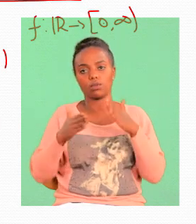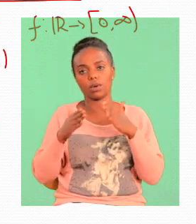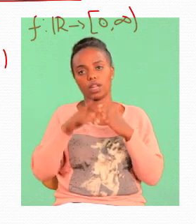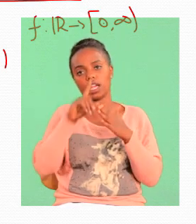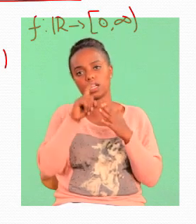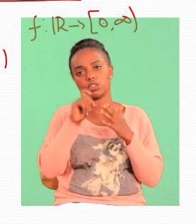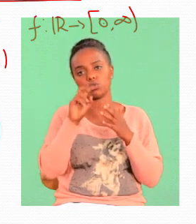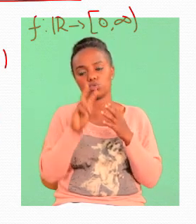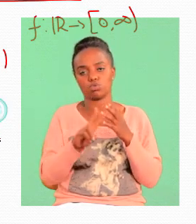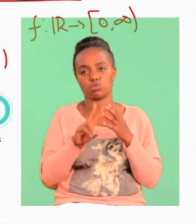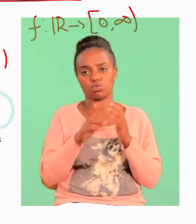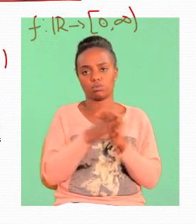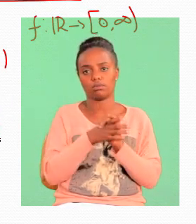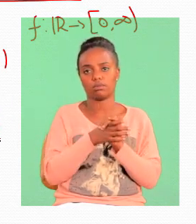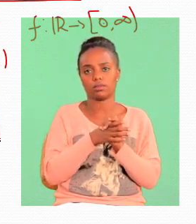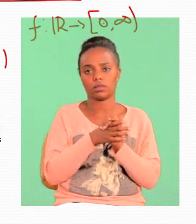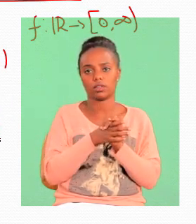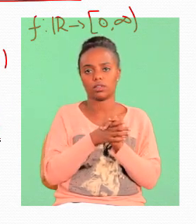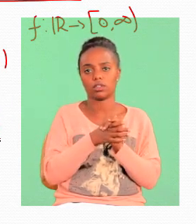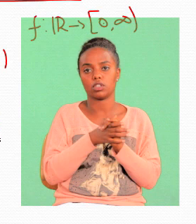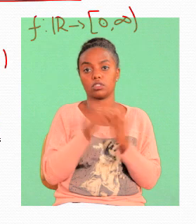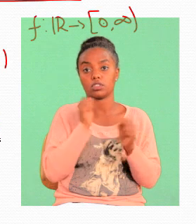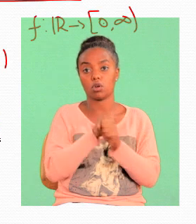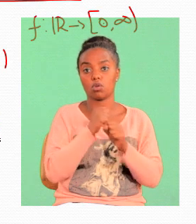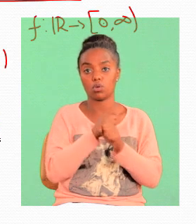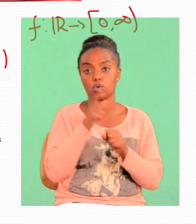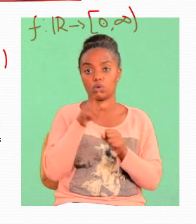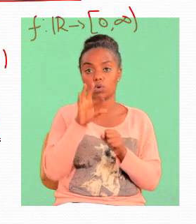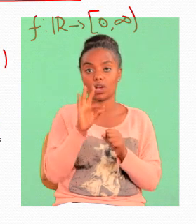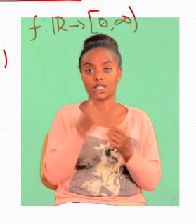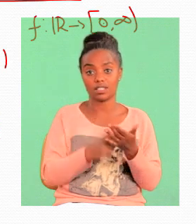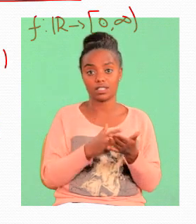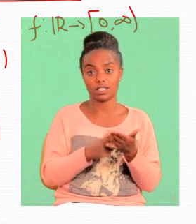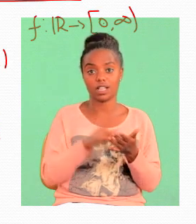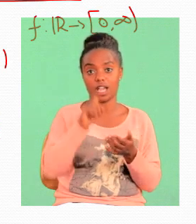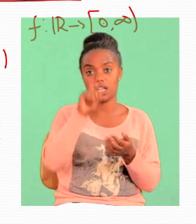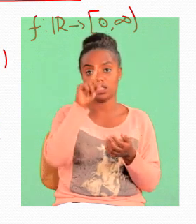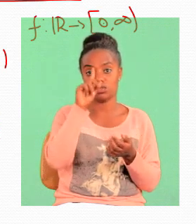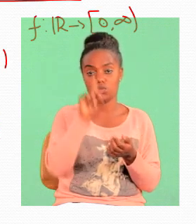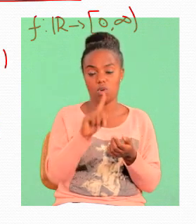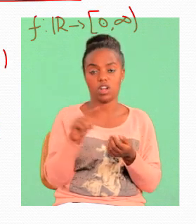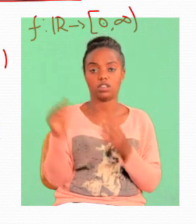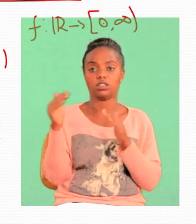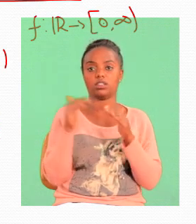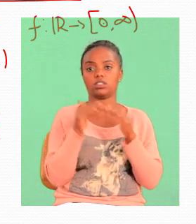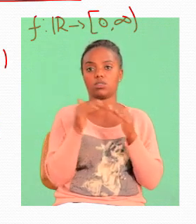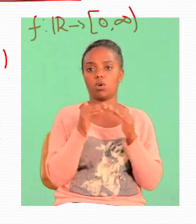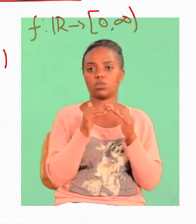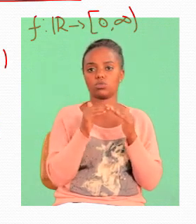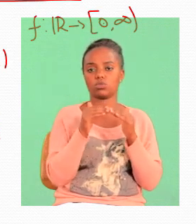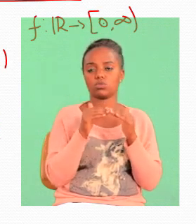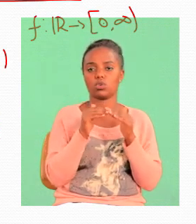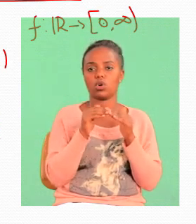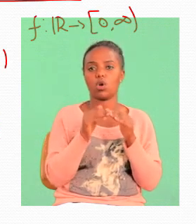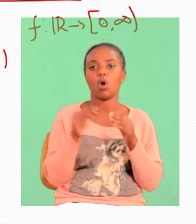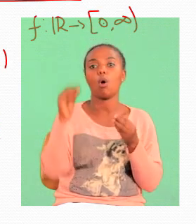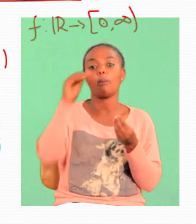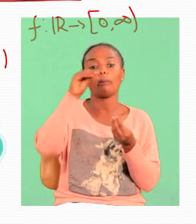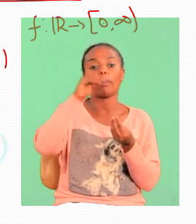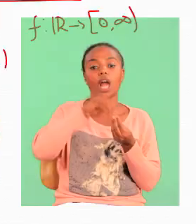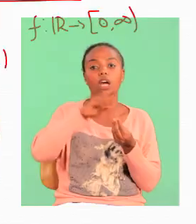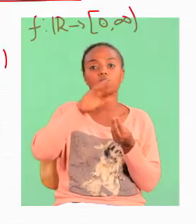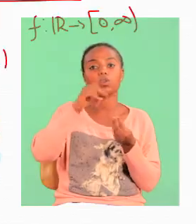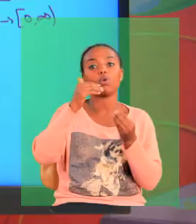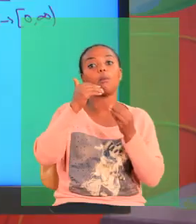this x2. So when you solve this, you will have this one. x1 is equal to plus or